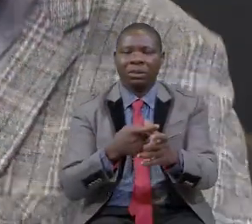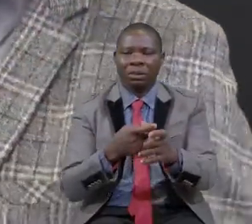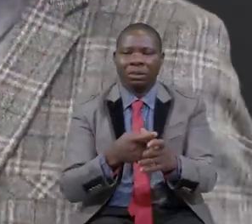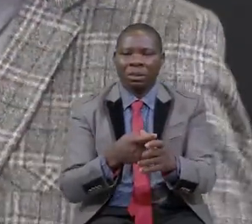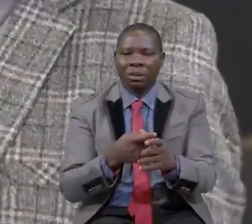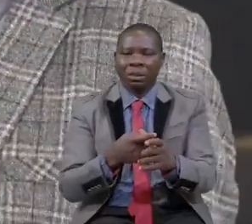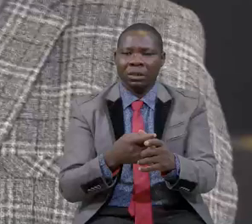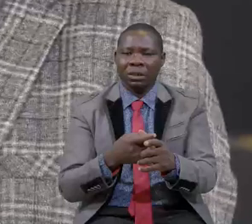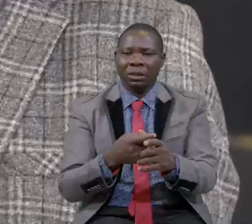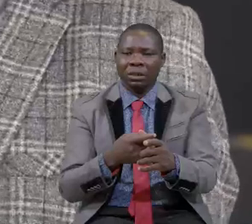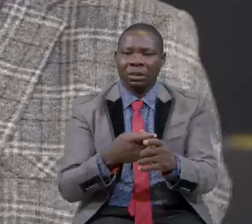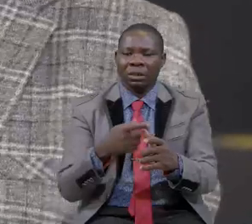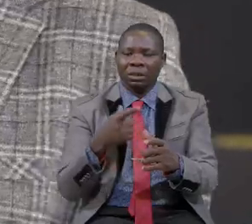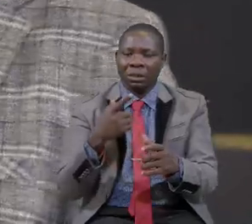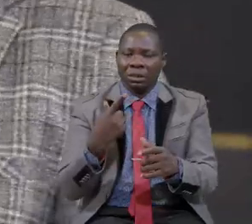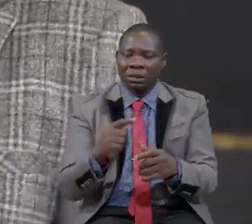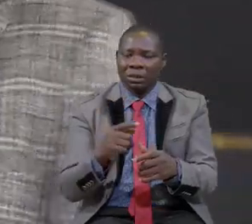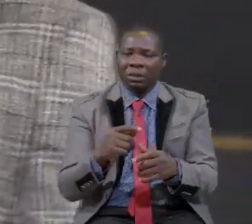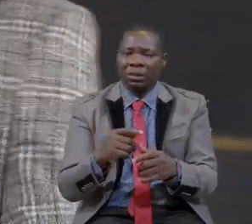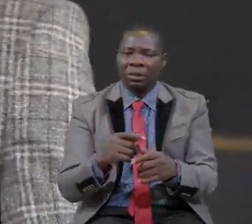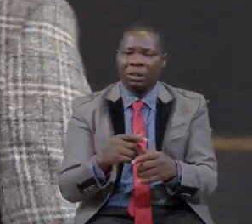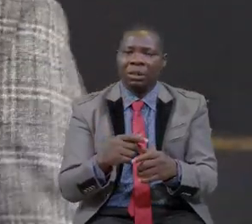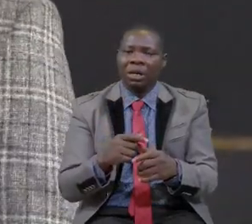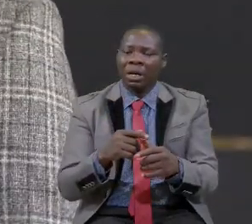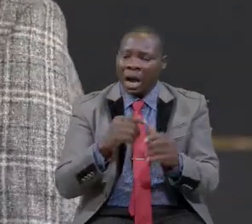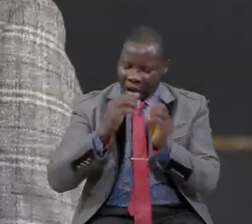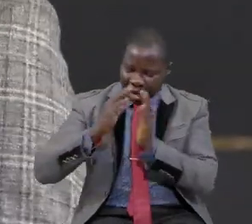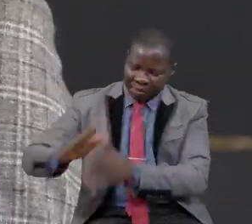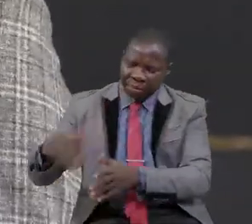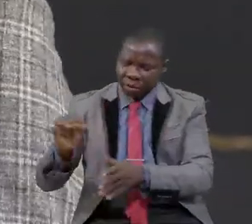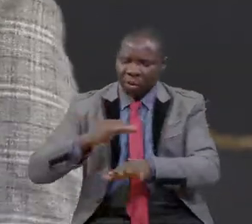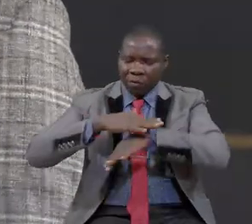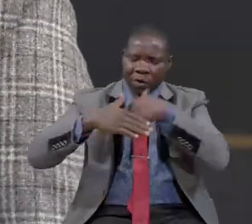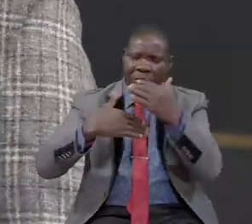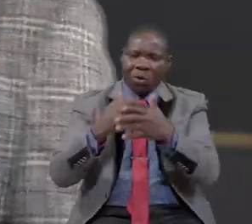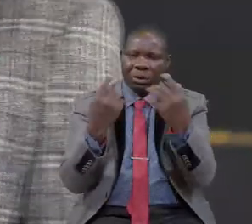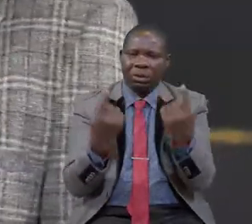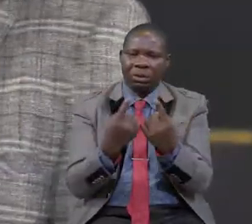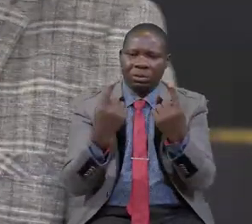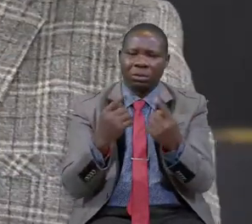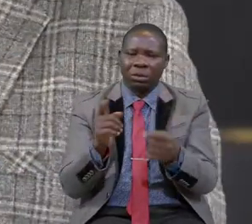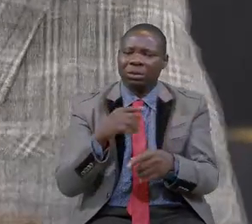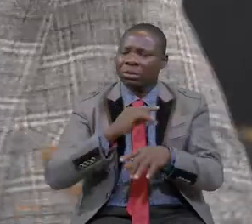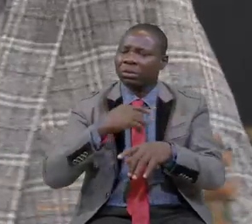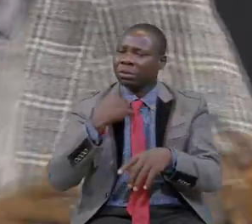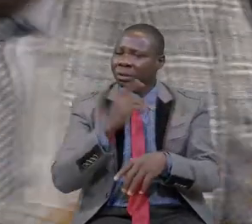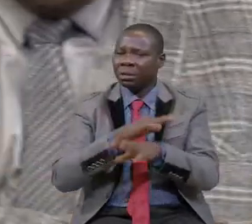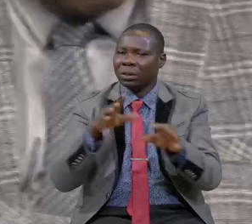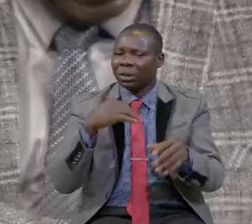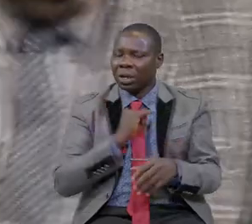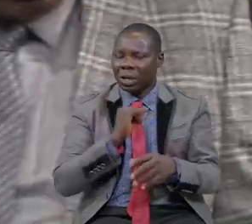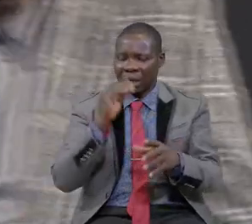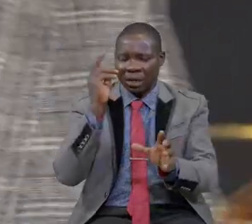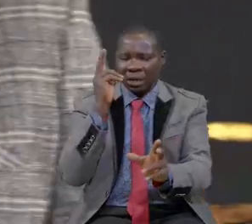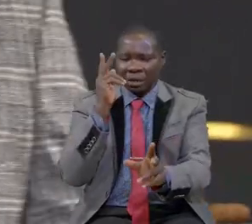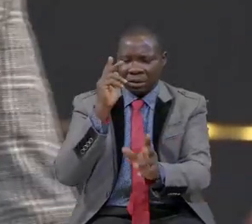all iniquity. You don't pick and choose, okay, I drop that, I hold on to